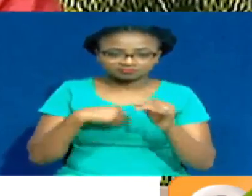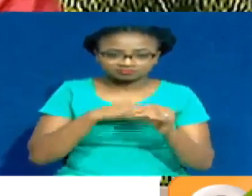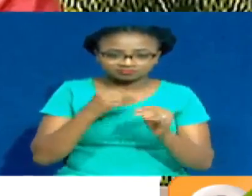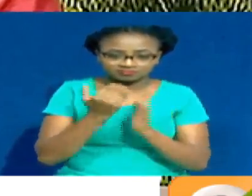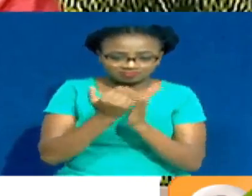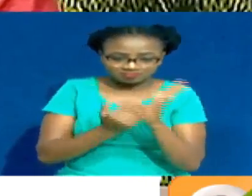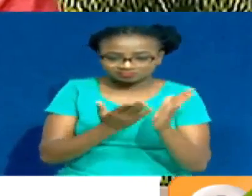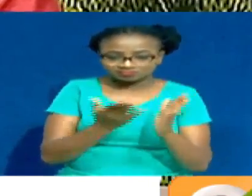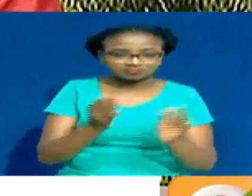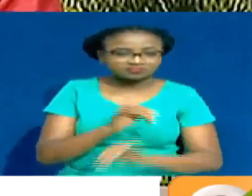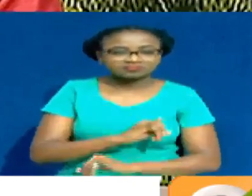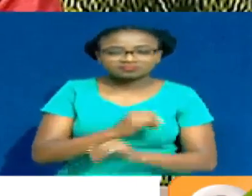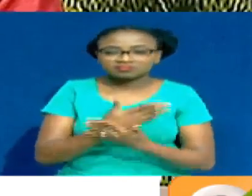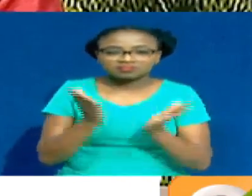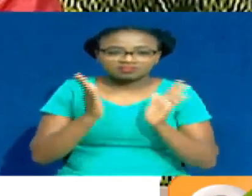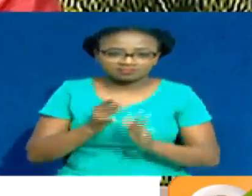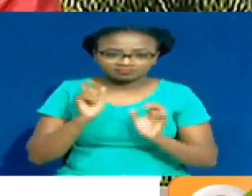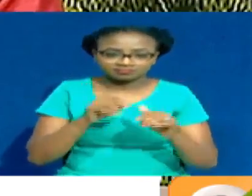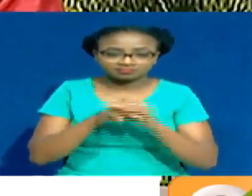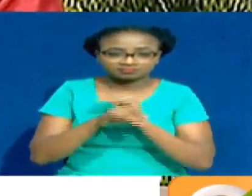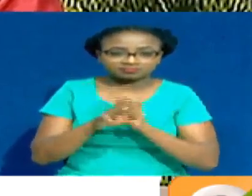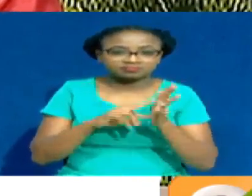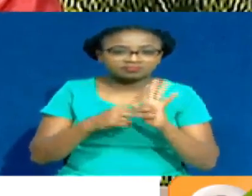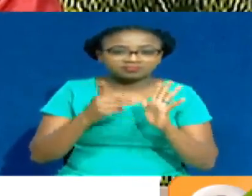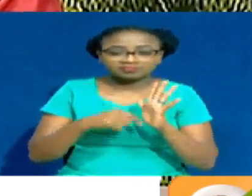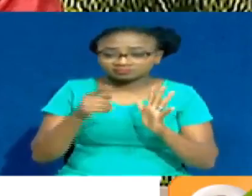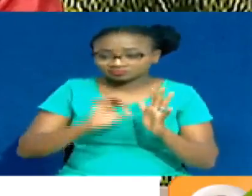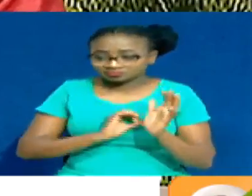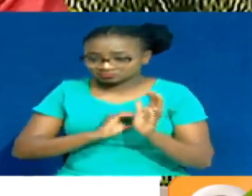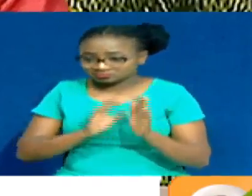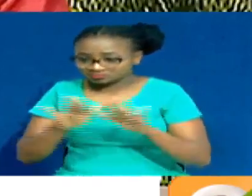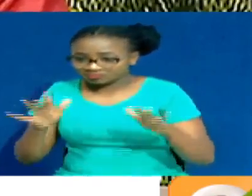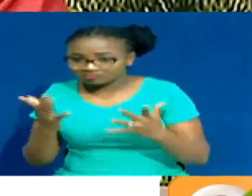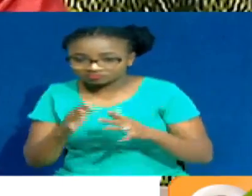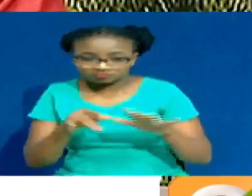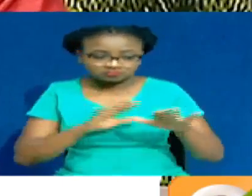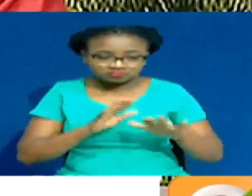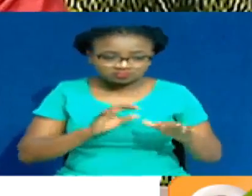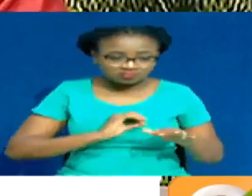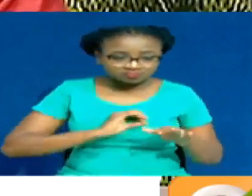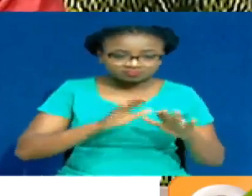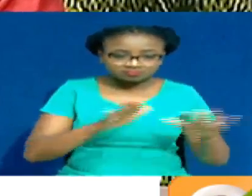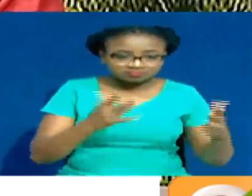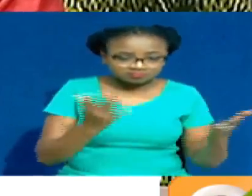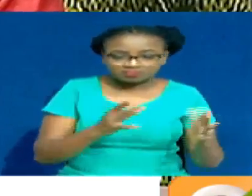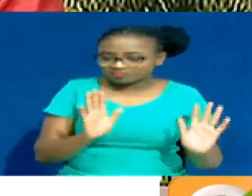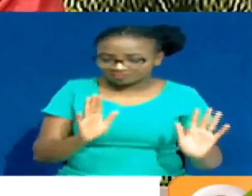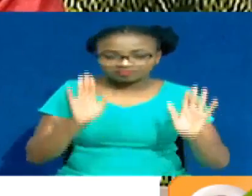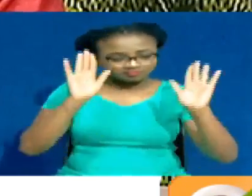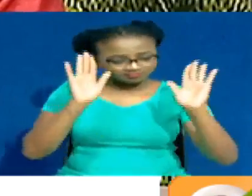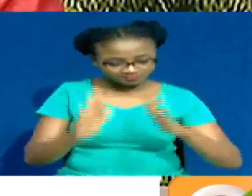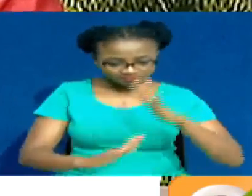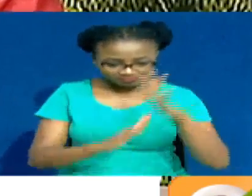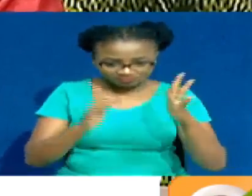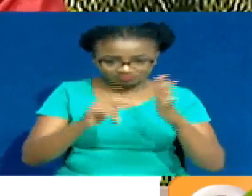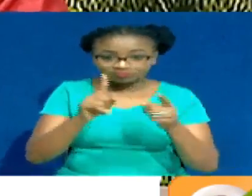very transparent platform, by the way. So it really doesn't matter who owns land where. As long as you're a Kenyan, you're a landowner, you